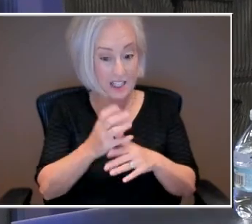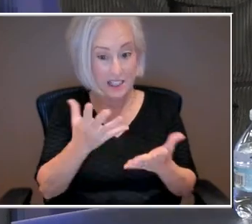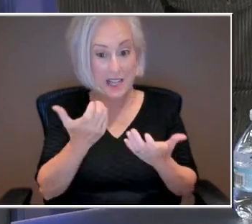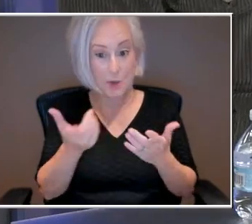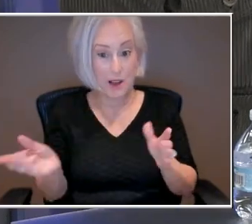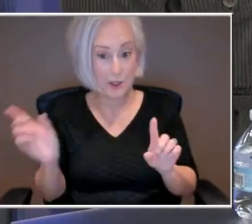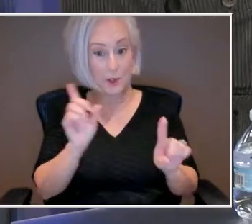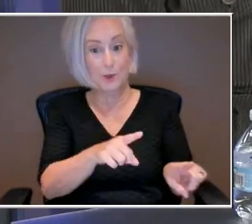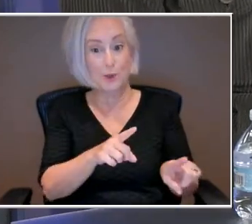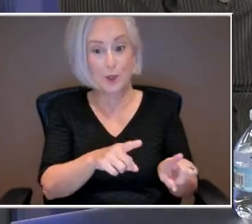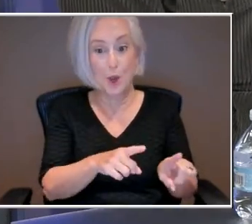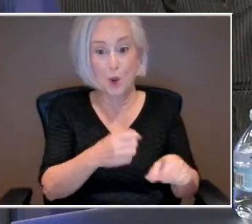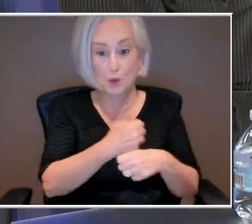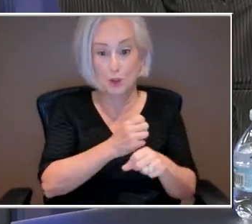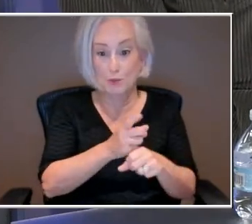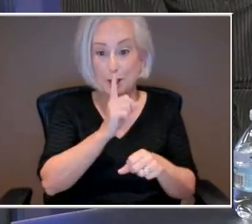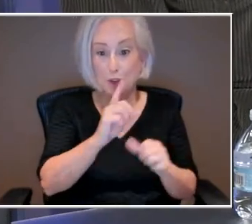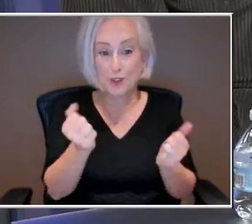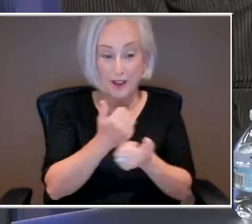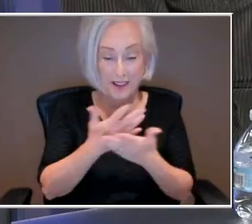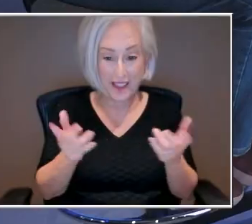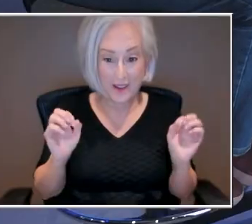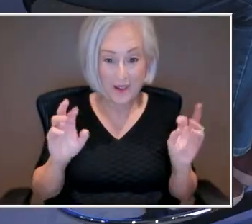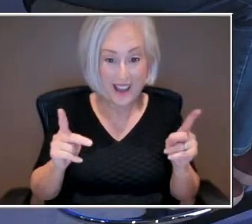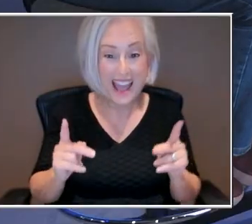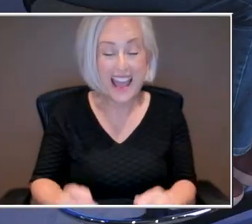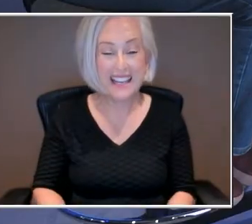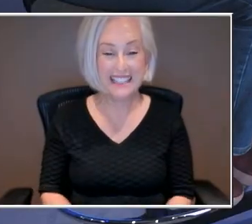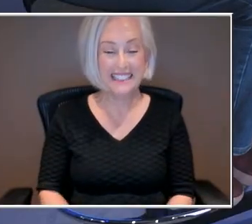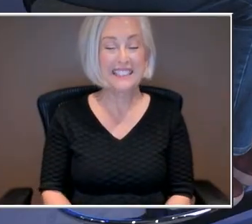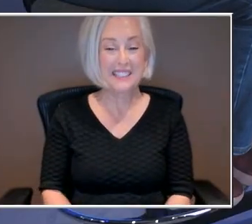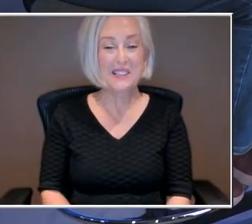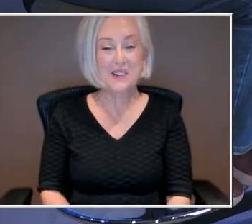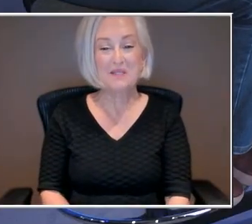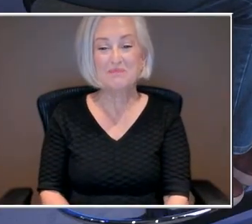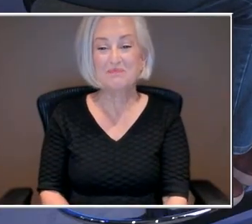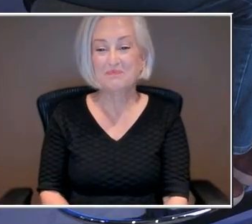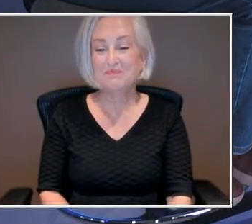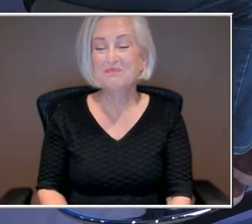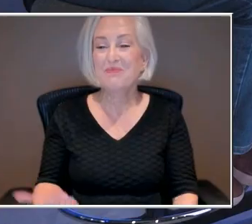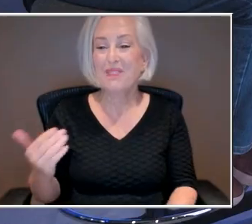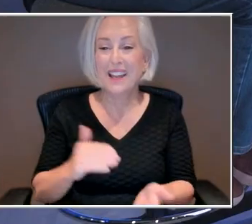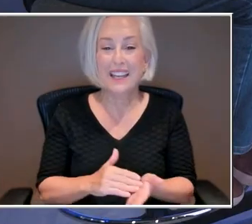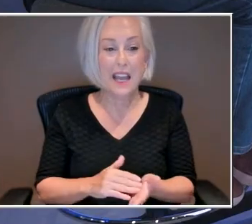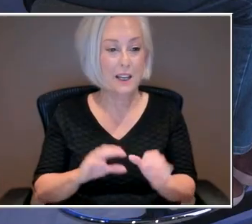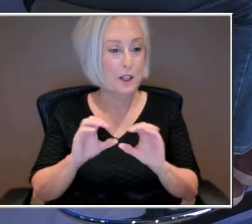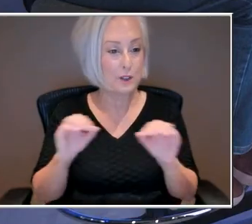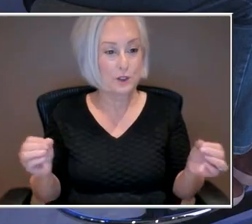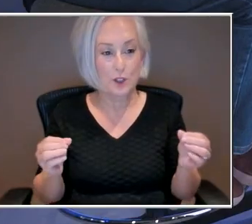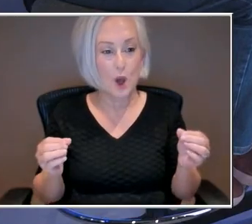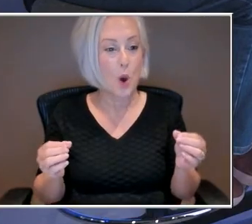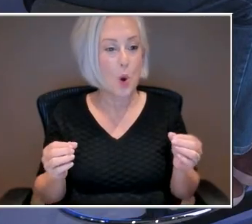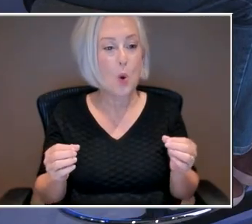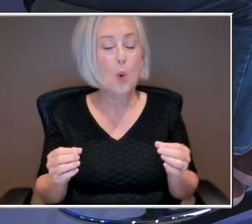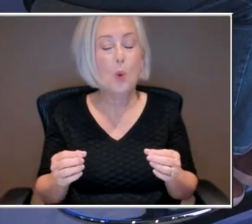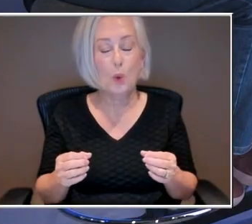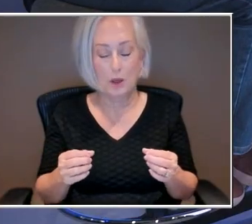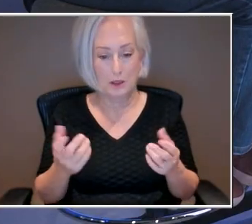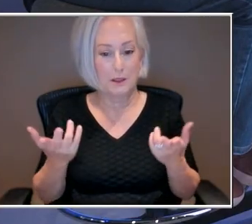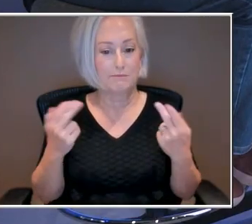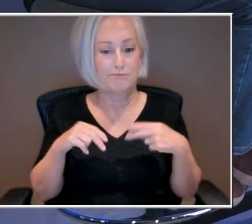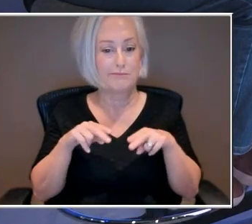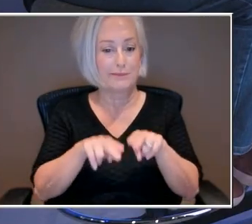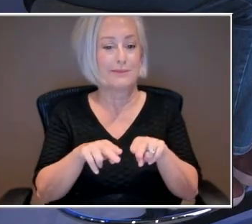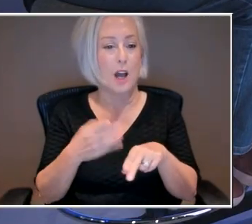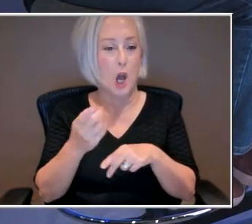sure that everything's okay? yeah. So again, no big honeymoon because you got this double mastectomy coming up next Yes. week.